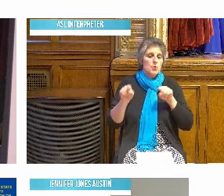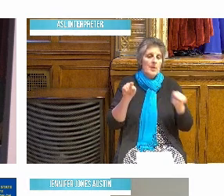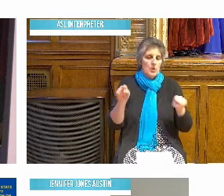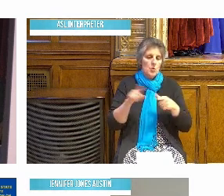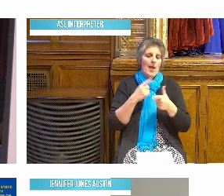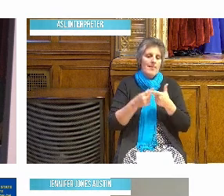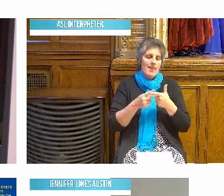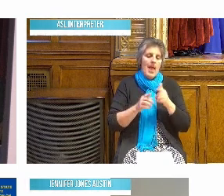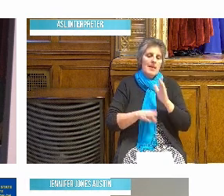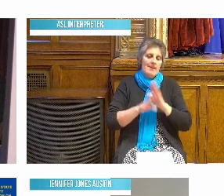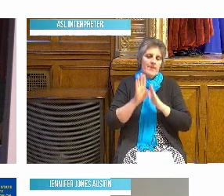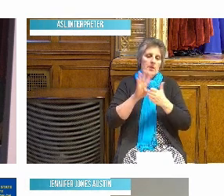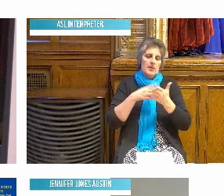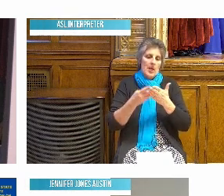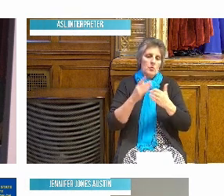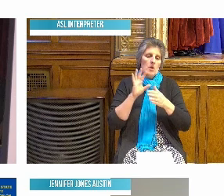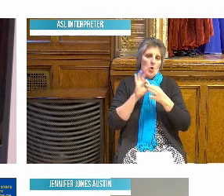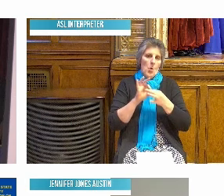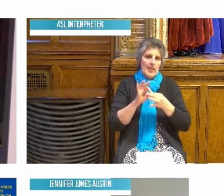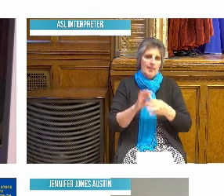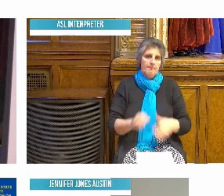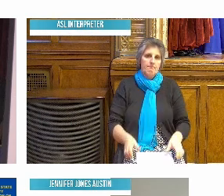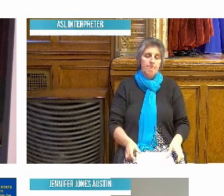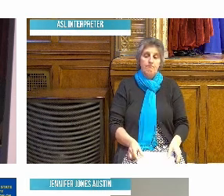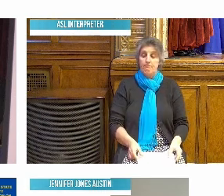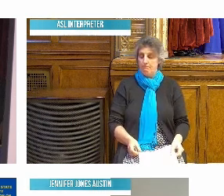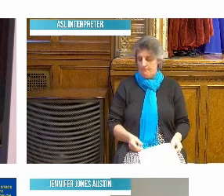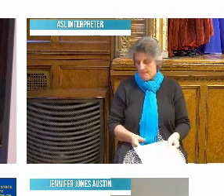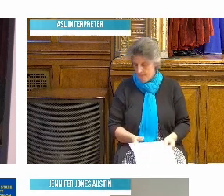then build a schedule accordingly.